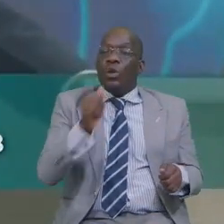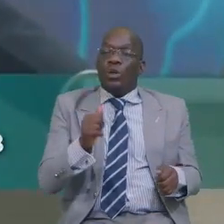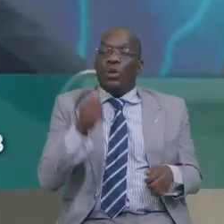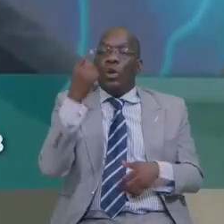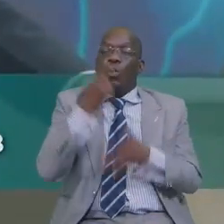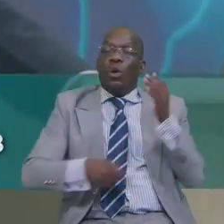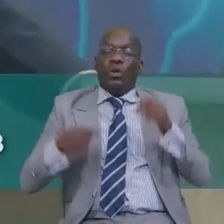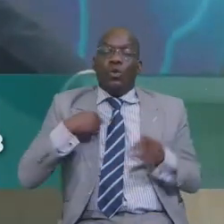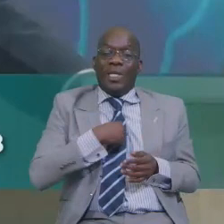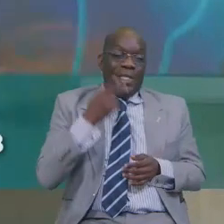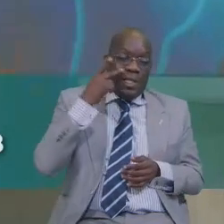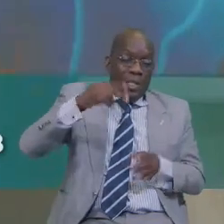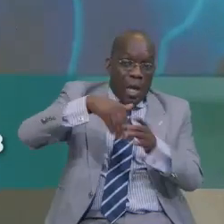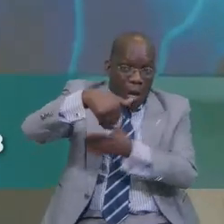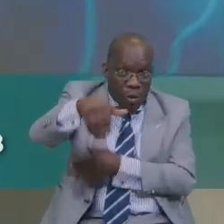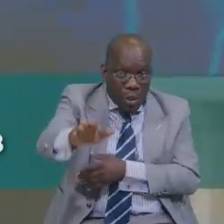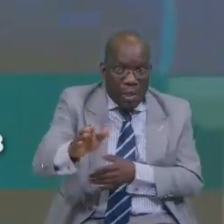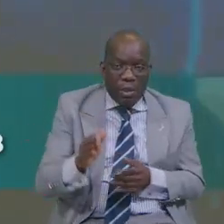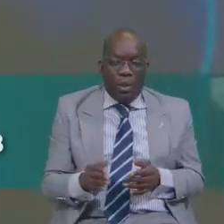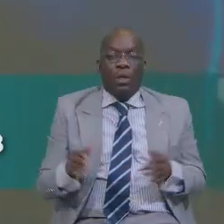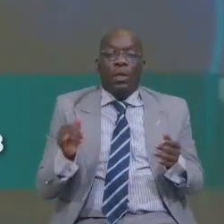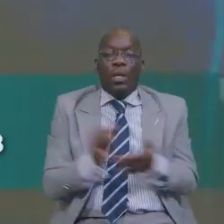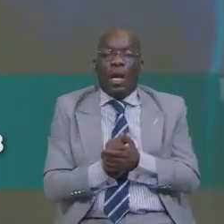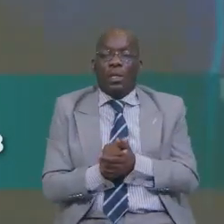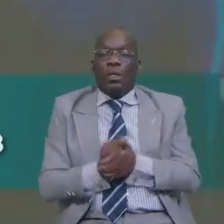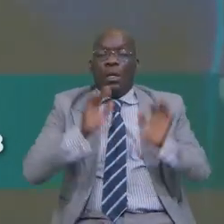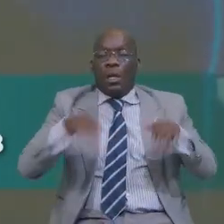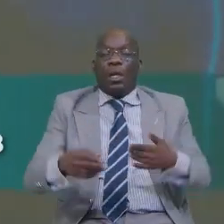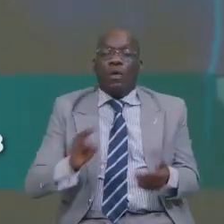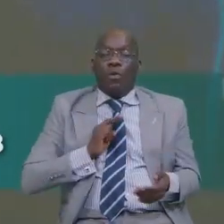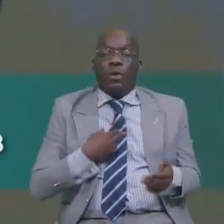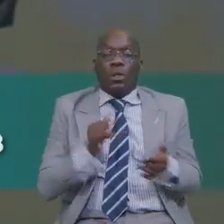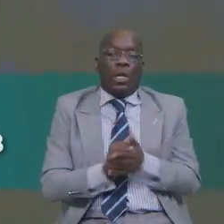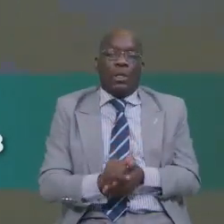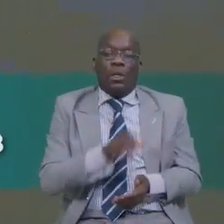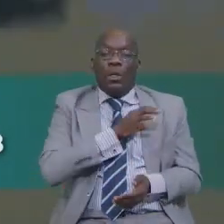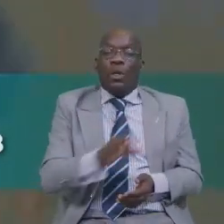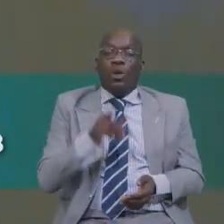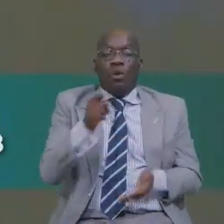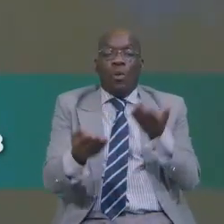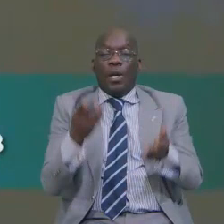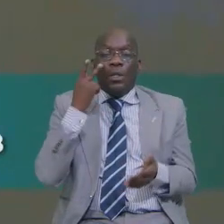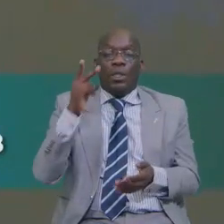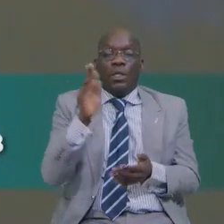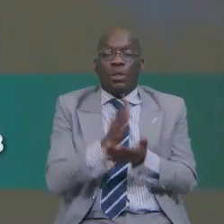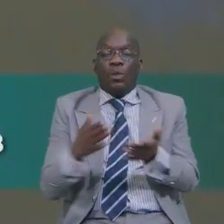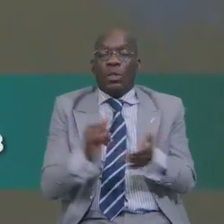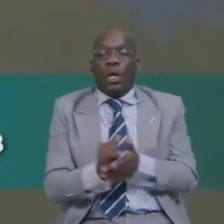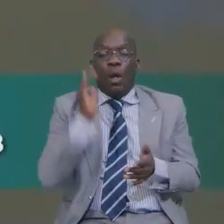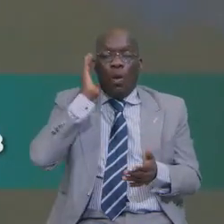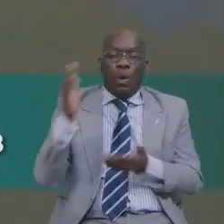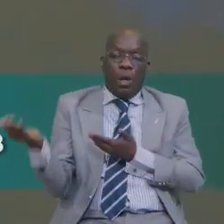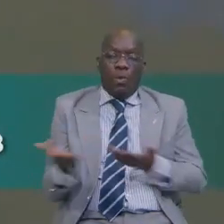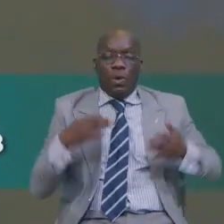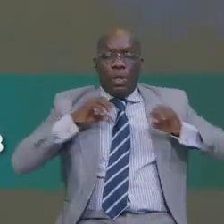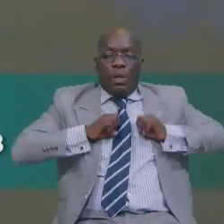what we see outside that gives us that courage. You might see something that should normally bring discouragement. It is